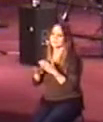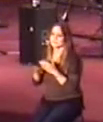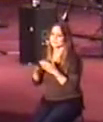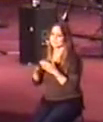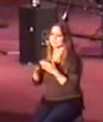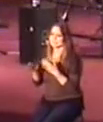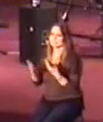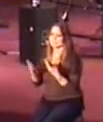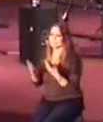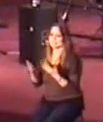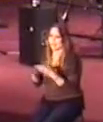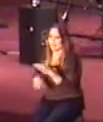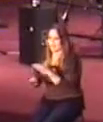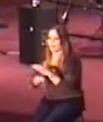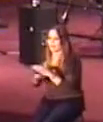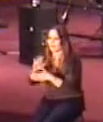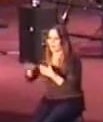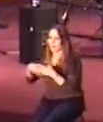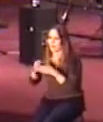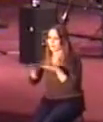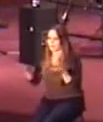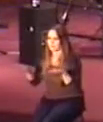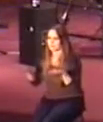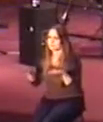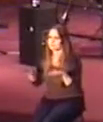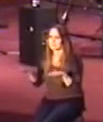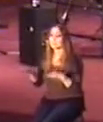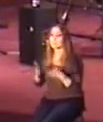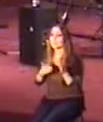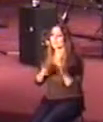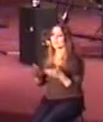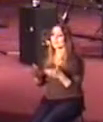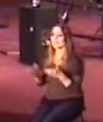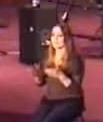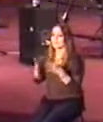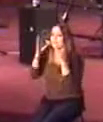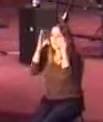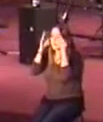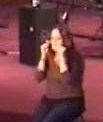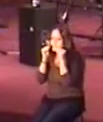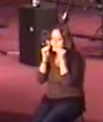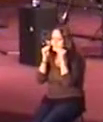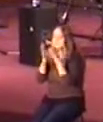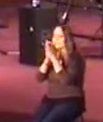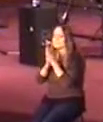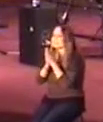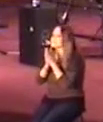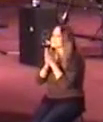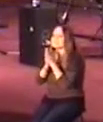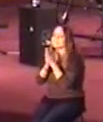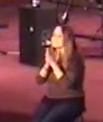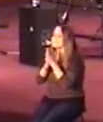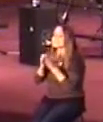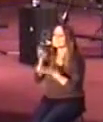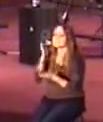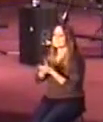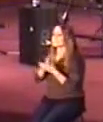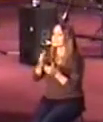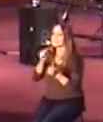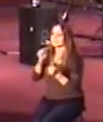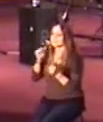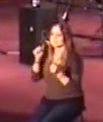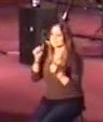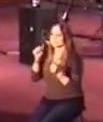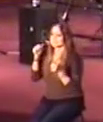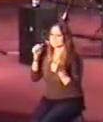telling herself, I was prepared to close my eyes and pray that I don't have to suffer under this rubble. And then the end of the article ends with